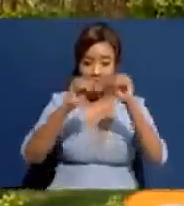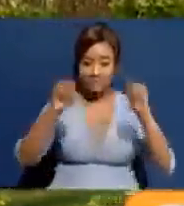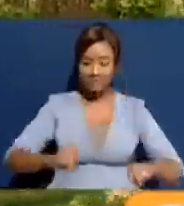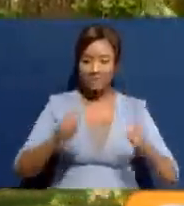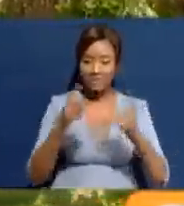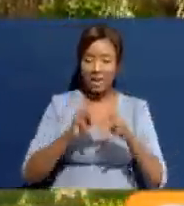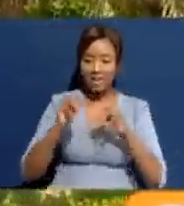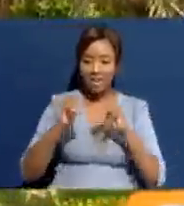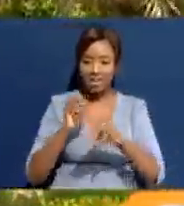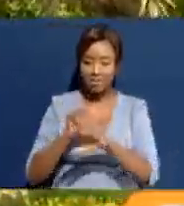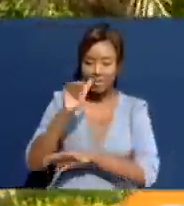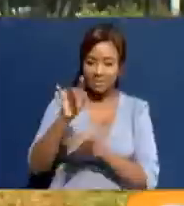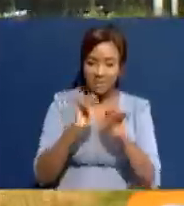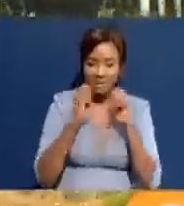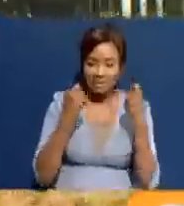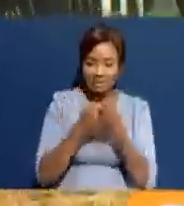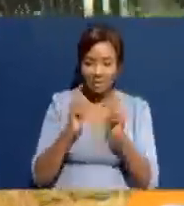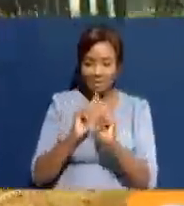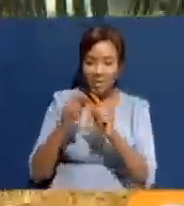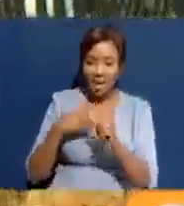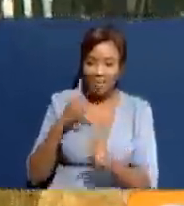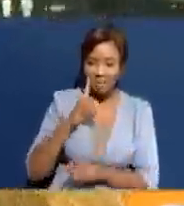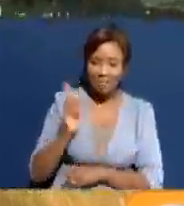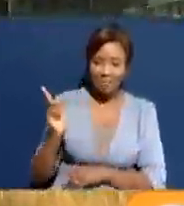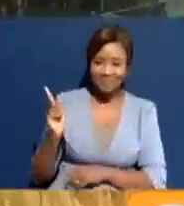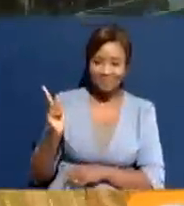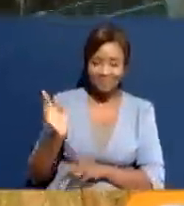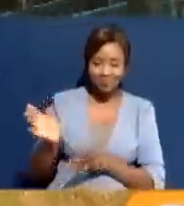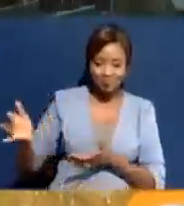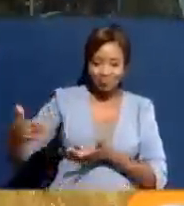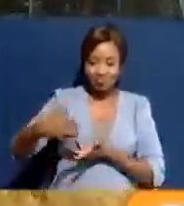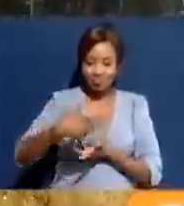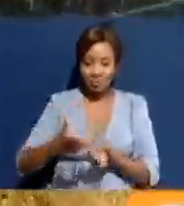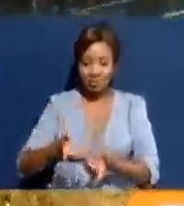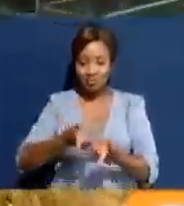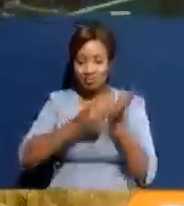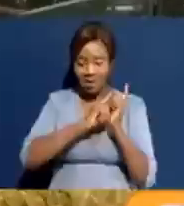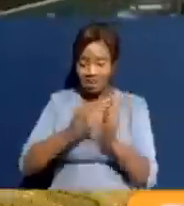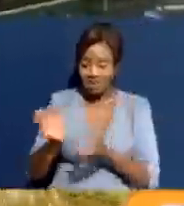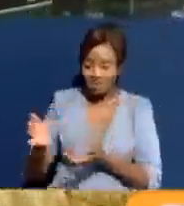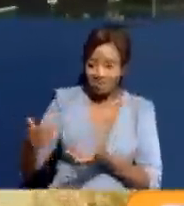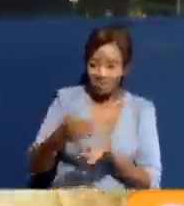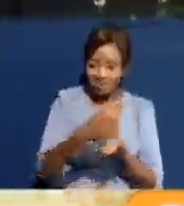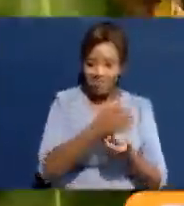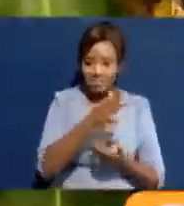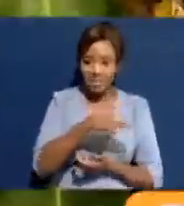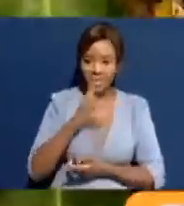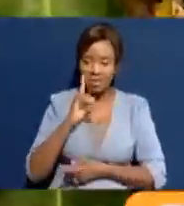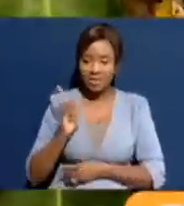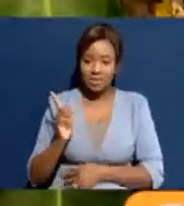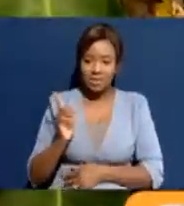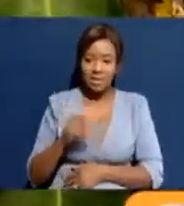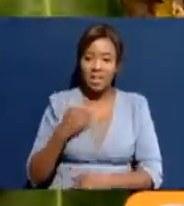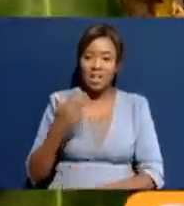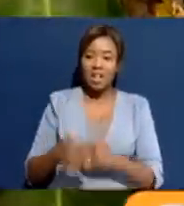sends a team to the farm for harvesting, with these vehicles being used to collect harvest to a weighing area.